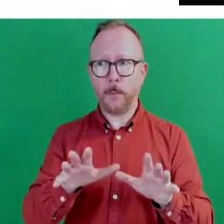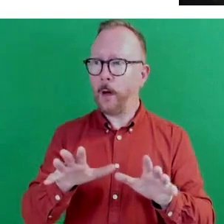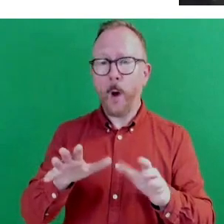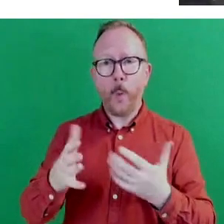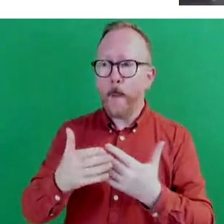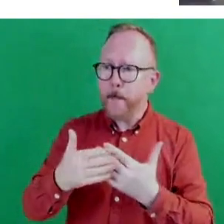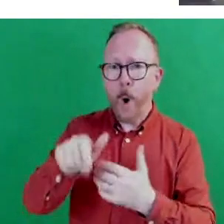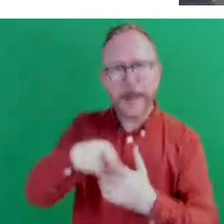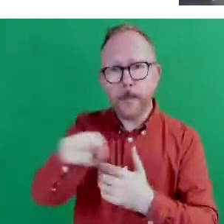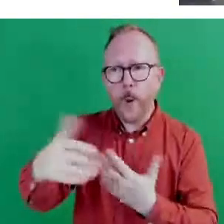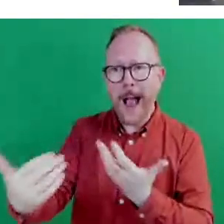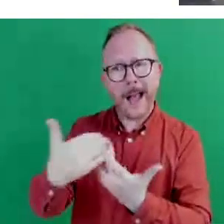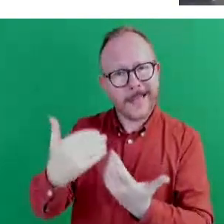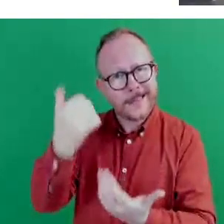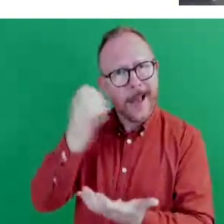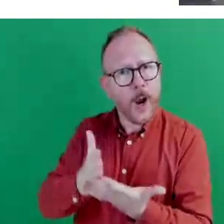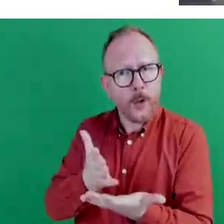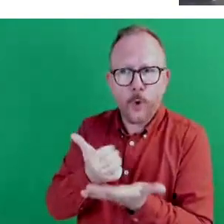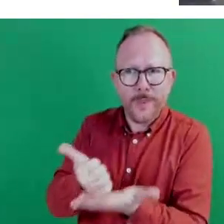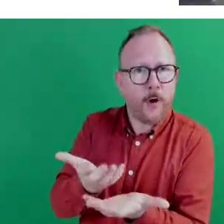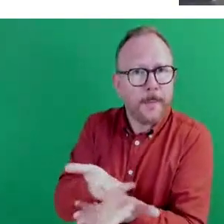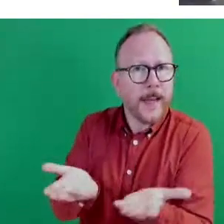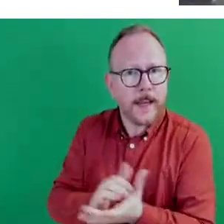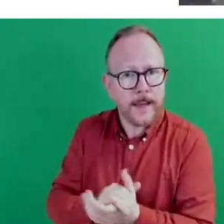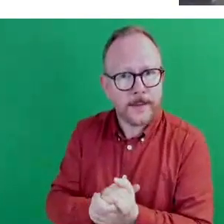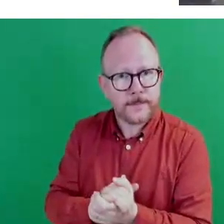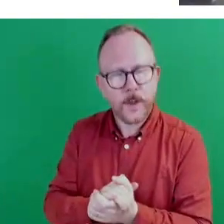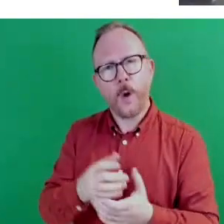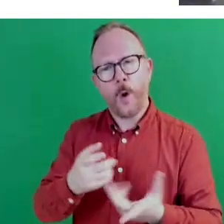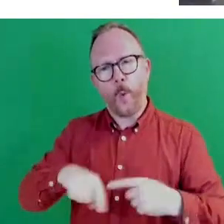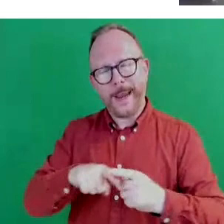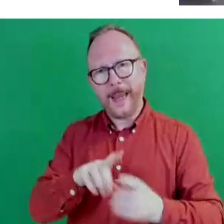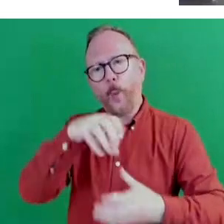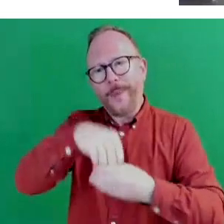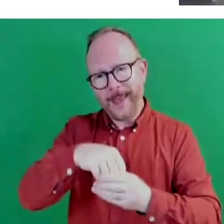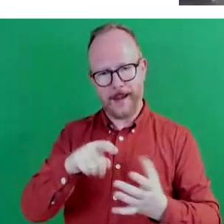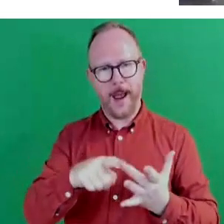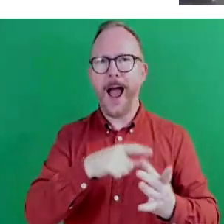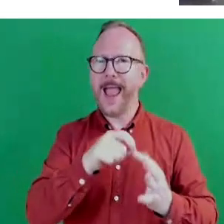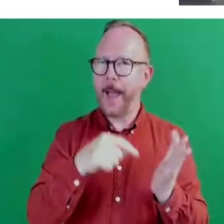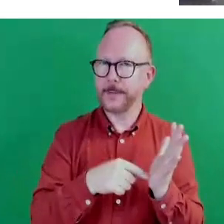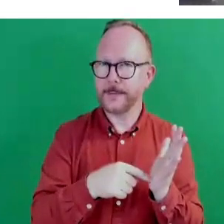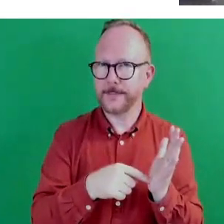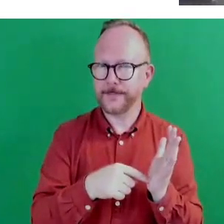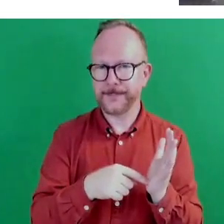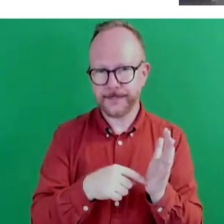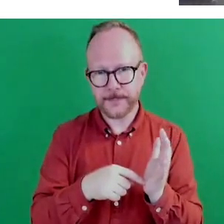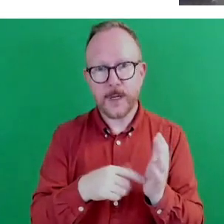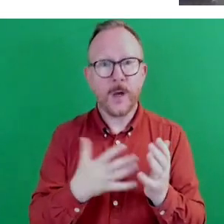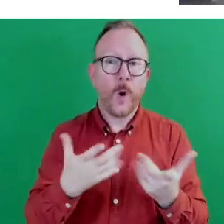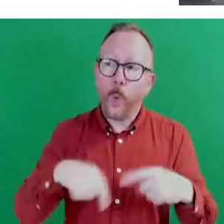therapy. Mostly we are kind of within that IAPT service, which tend to be an office environment.